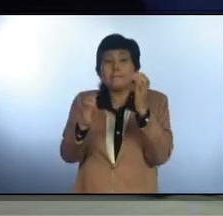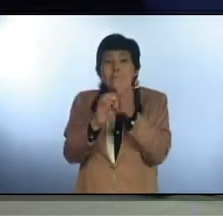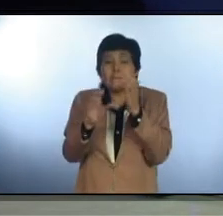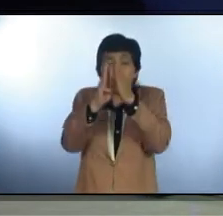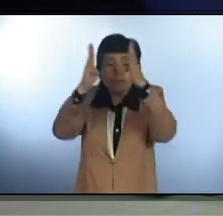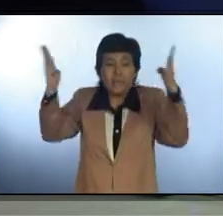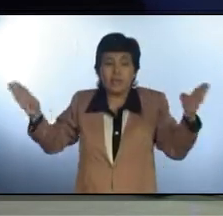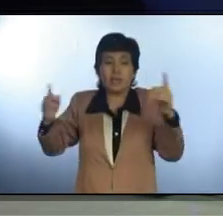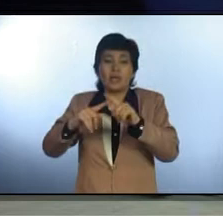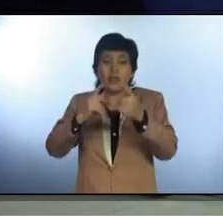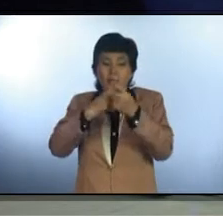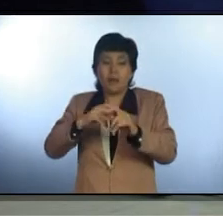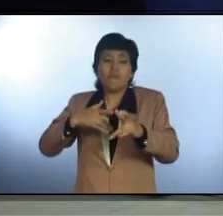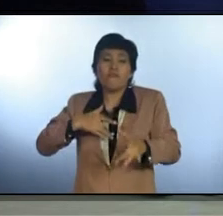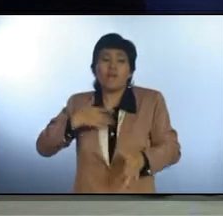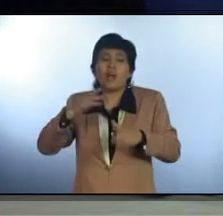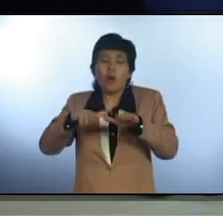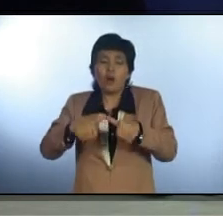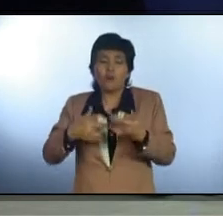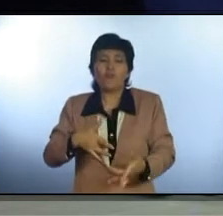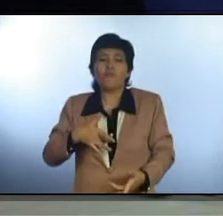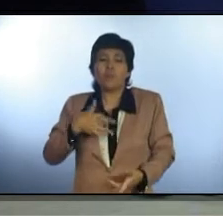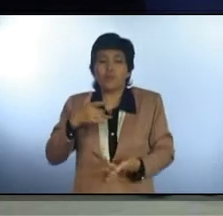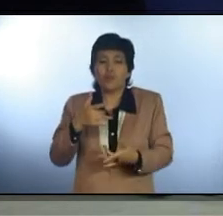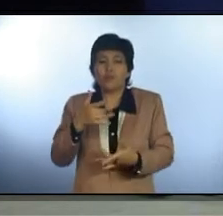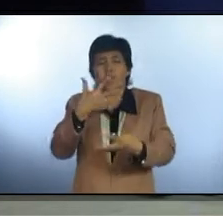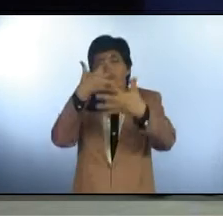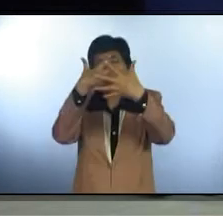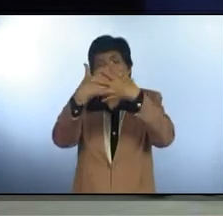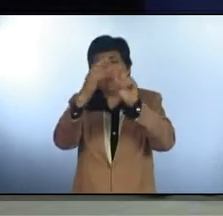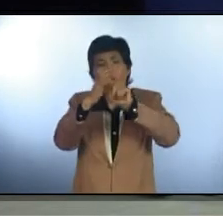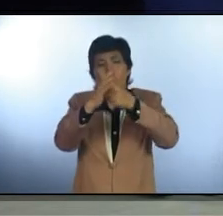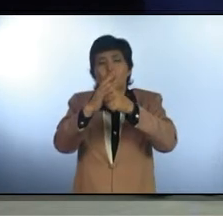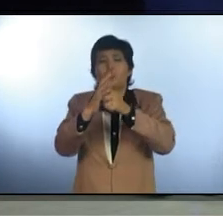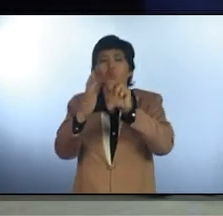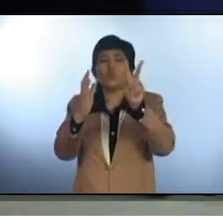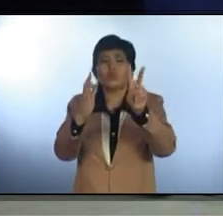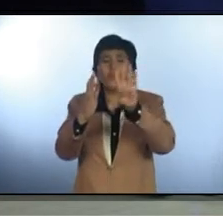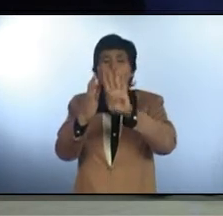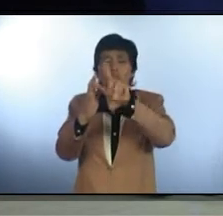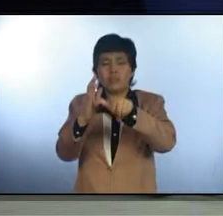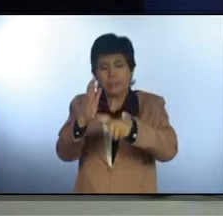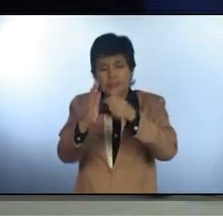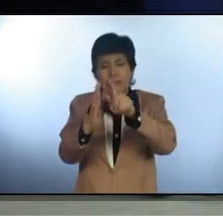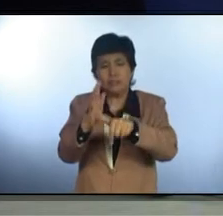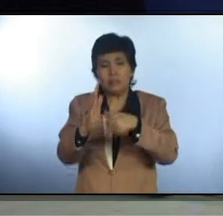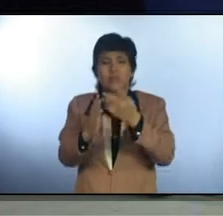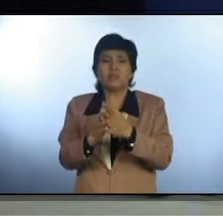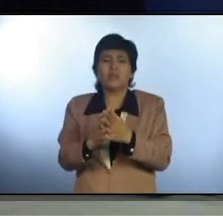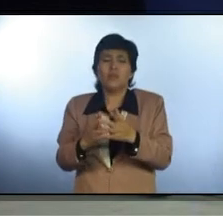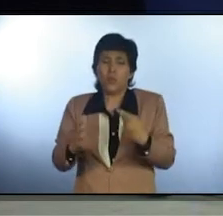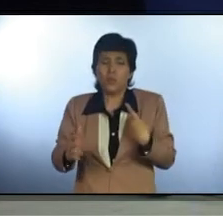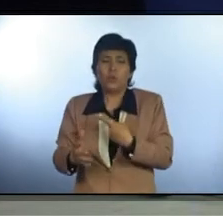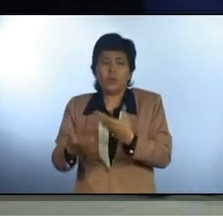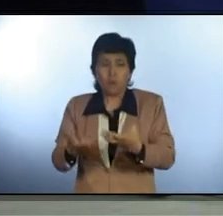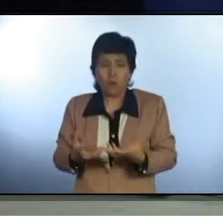now. And try to feel, how would you feel being locked up 24/7 like this, okay?